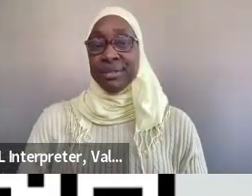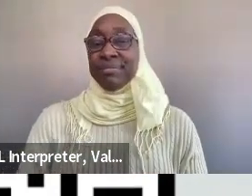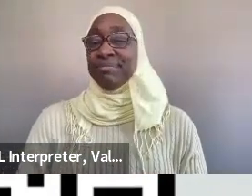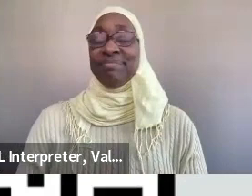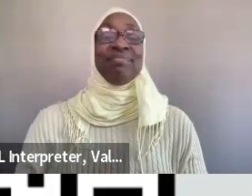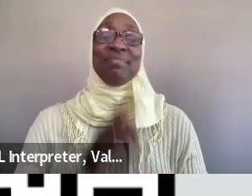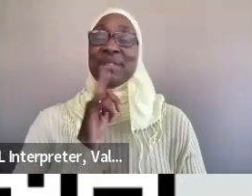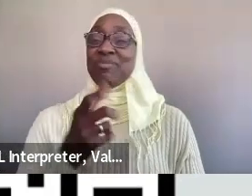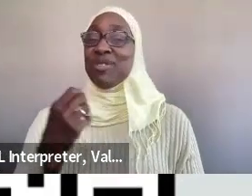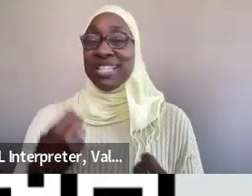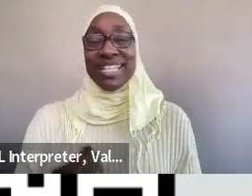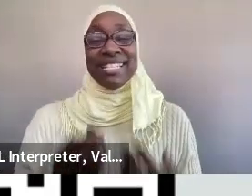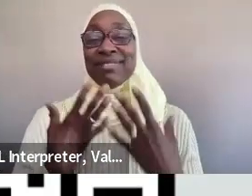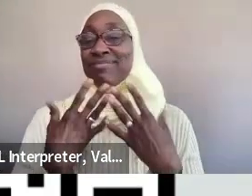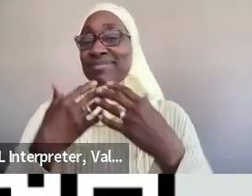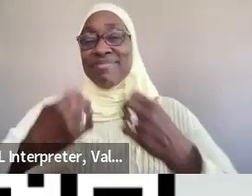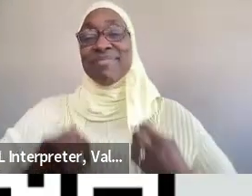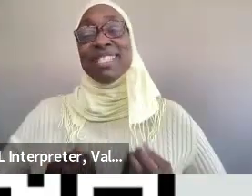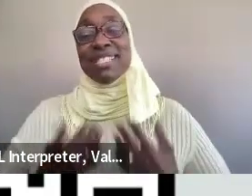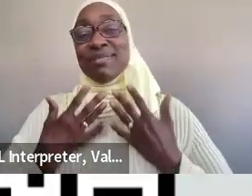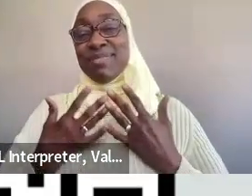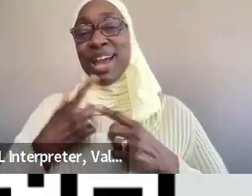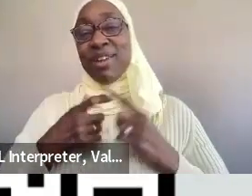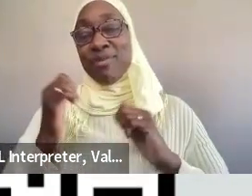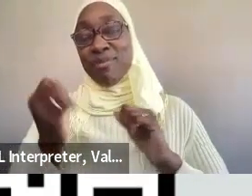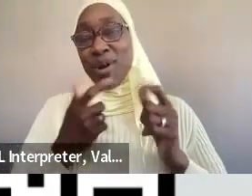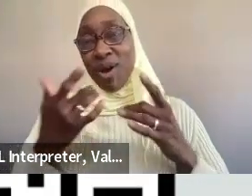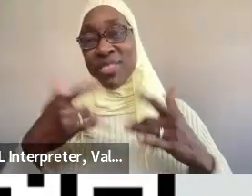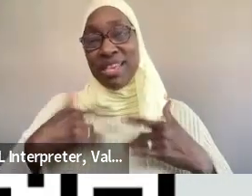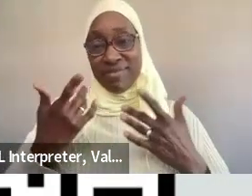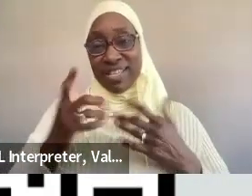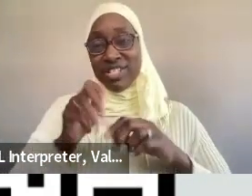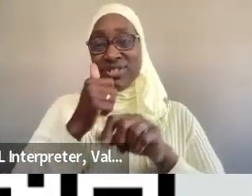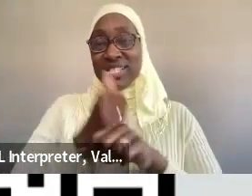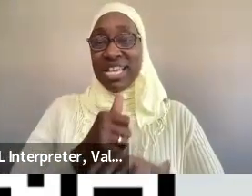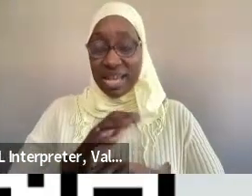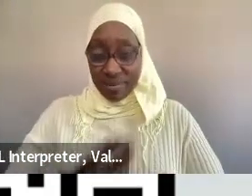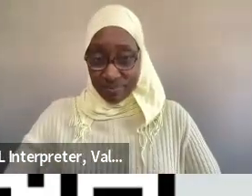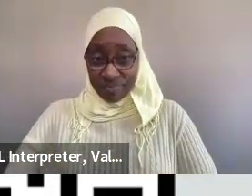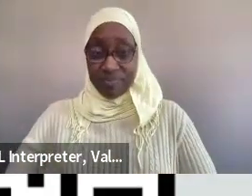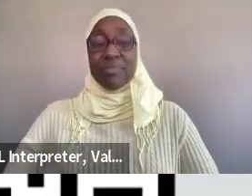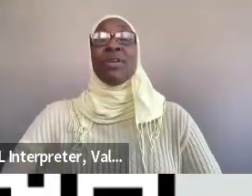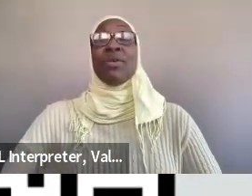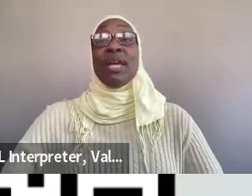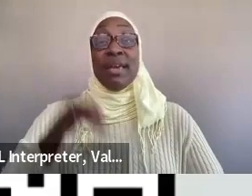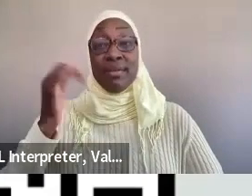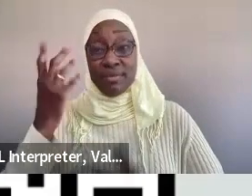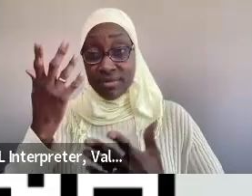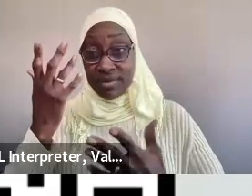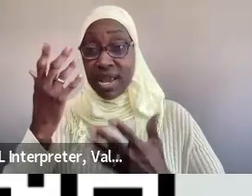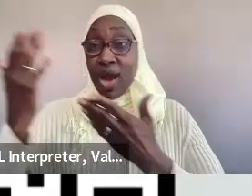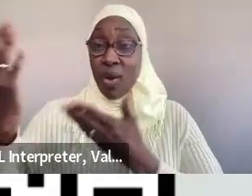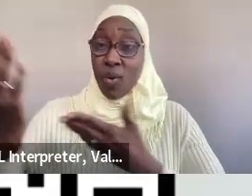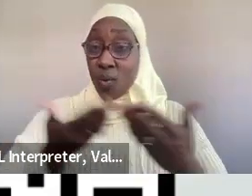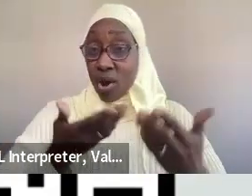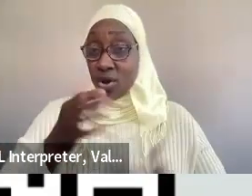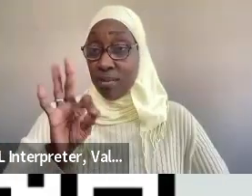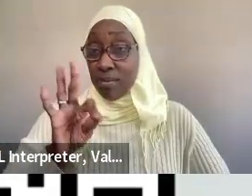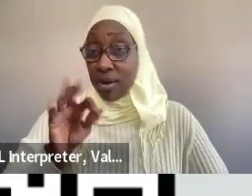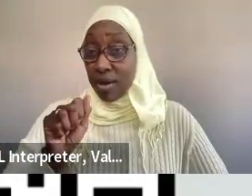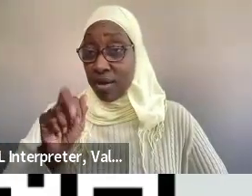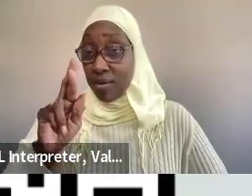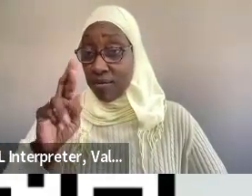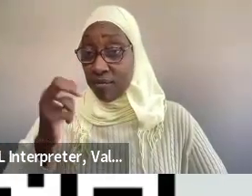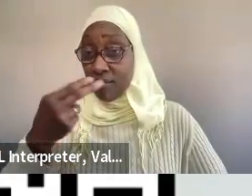events that you're running in terms of what we can do at Brown. So without further ado, I want to welcome Farheen to speak about